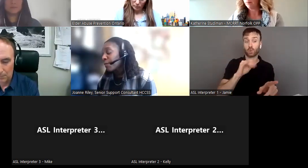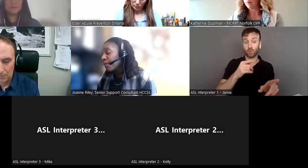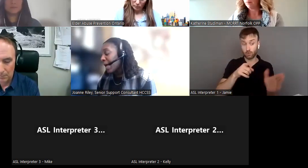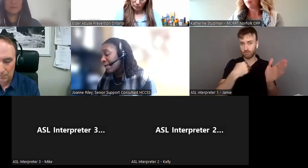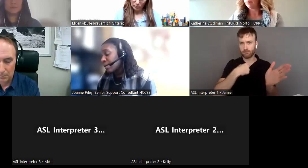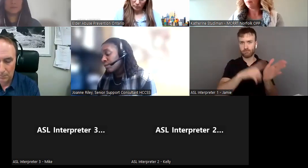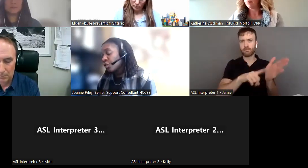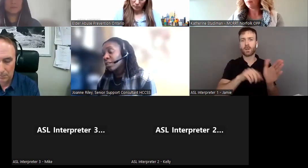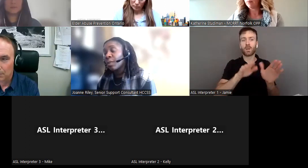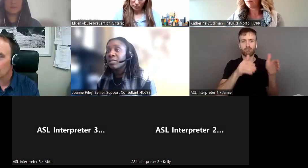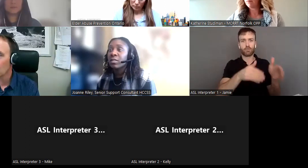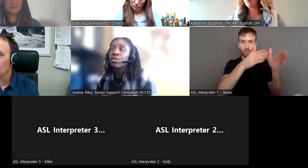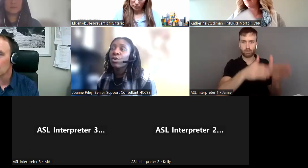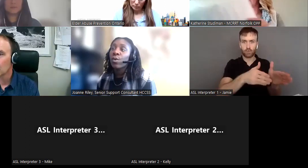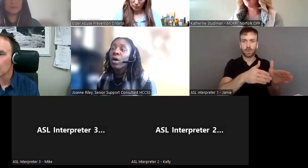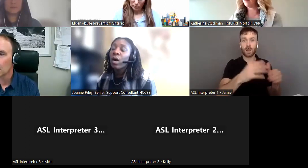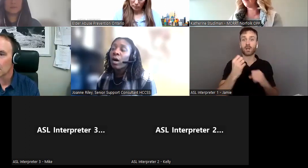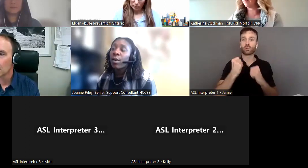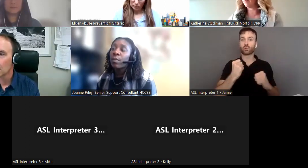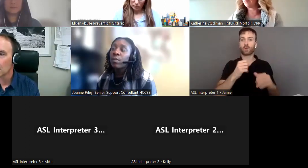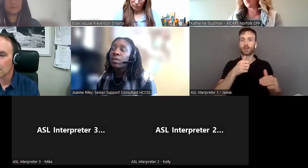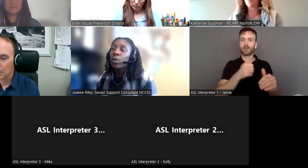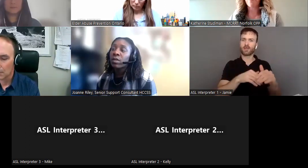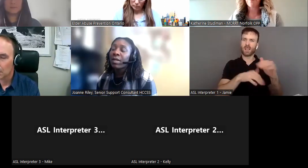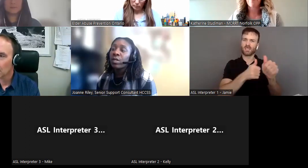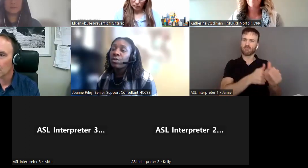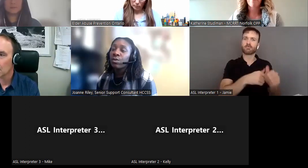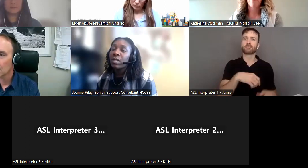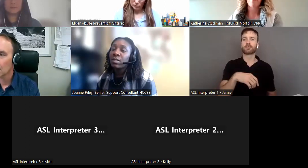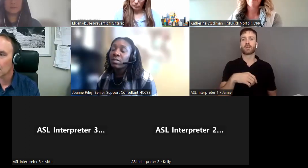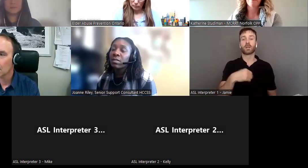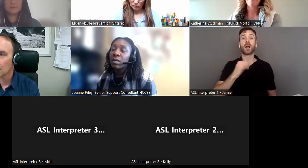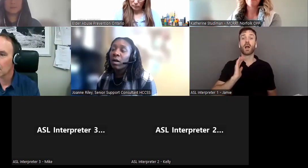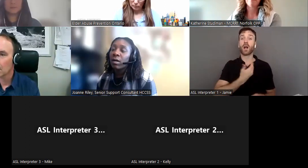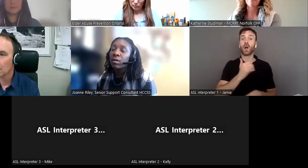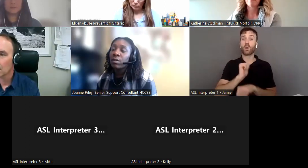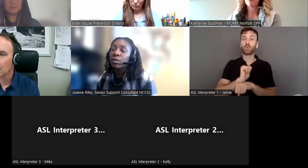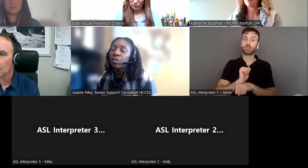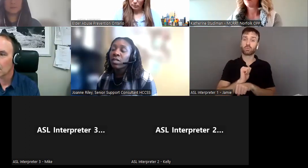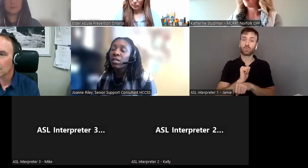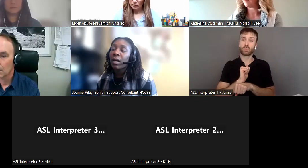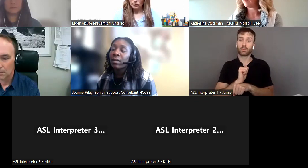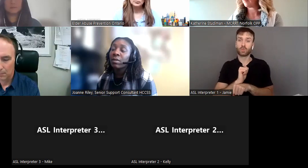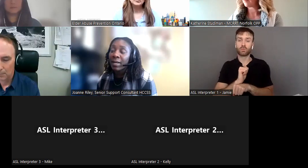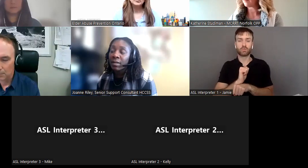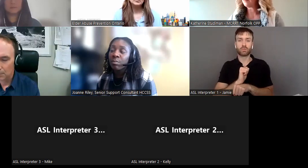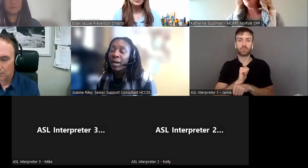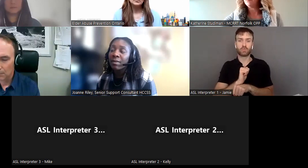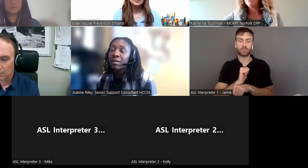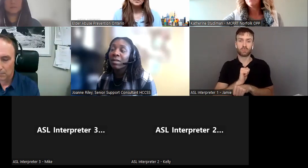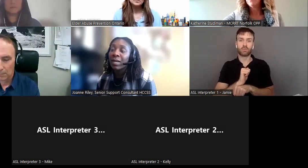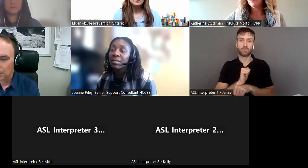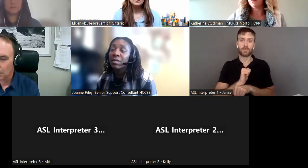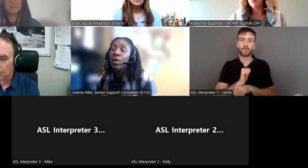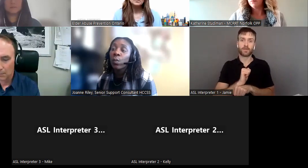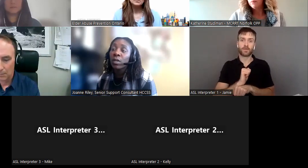person-centered and strength-based. And so the work that we do is largely guided by